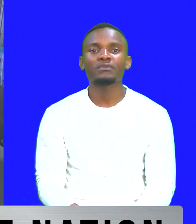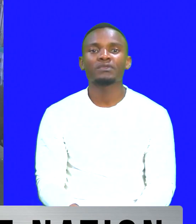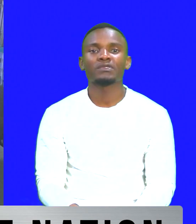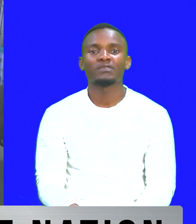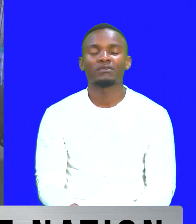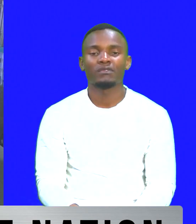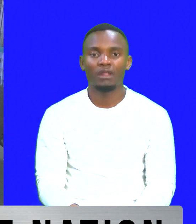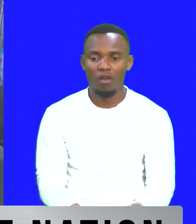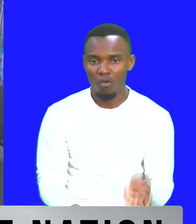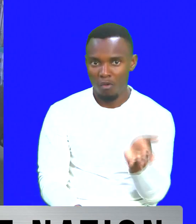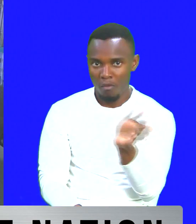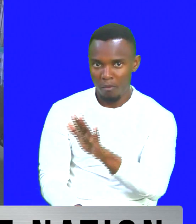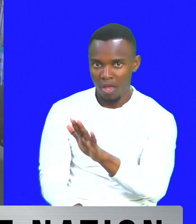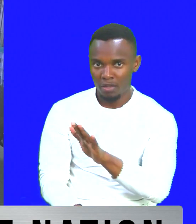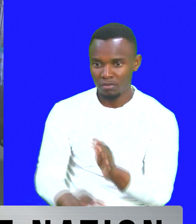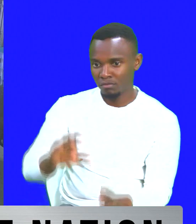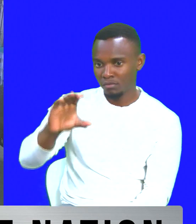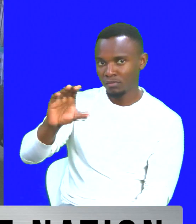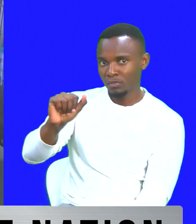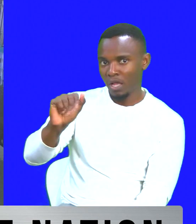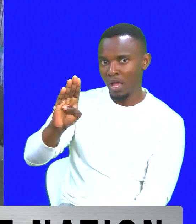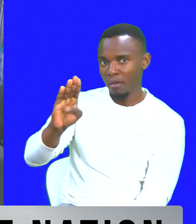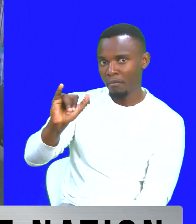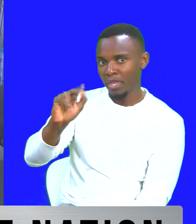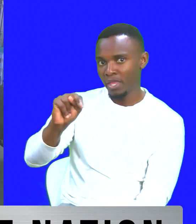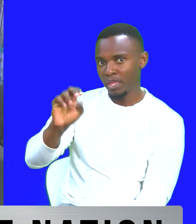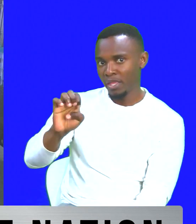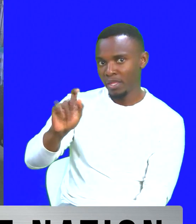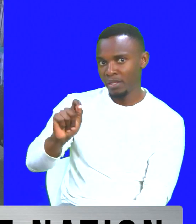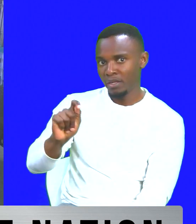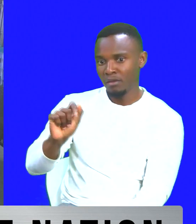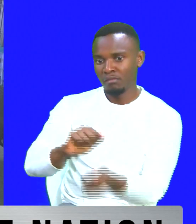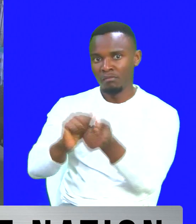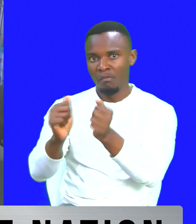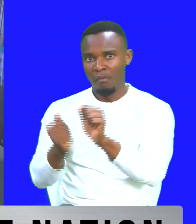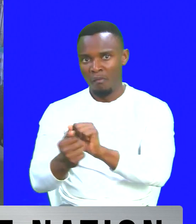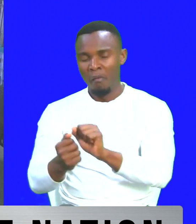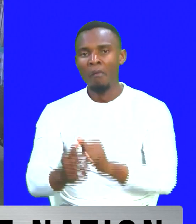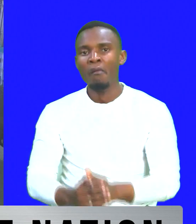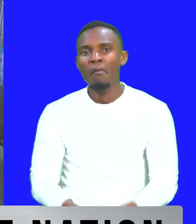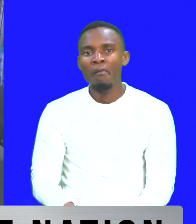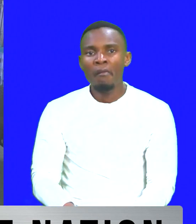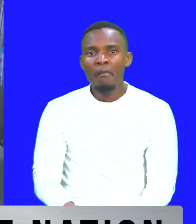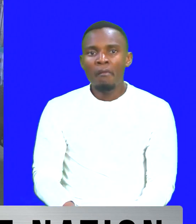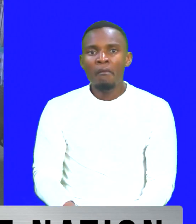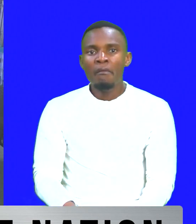Back to the cabinet reshuffle, manenos. Back to the cabinet